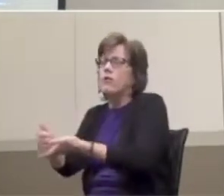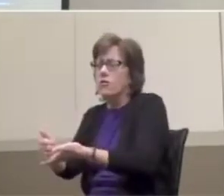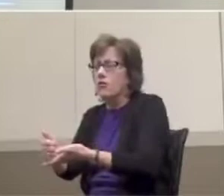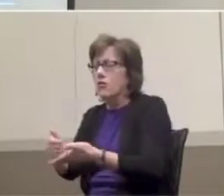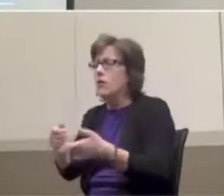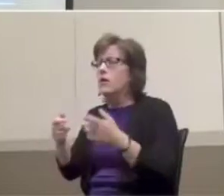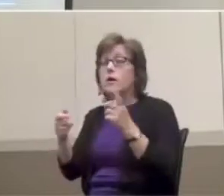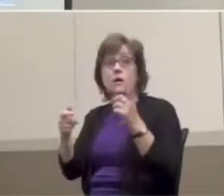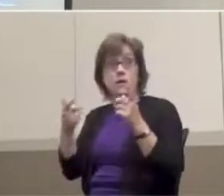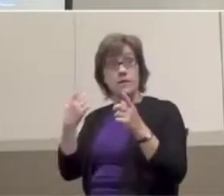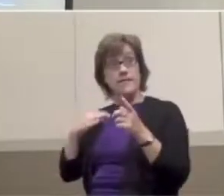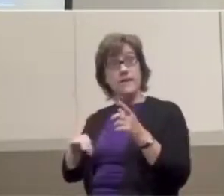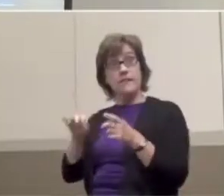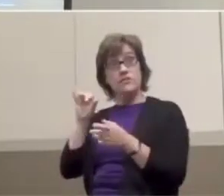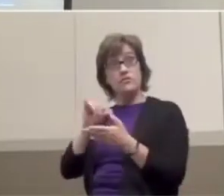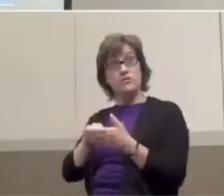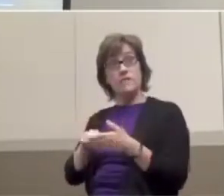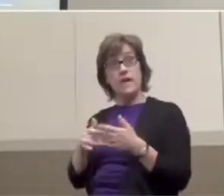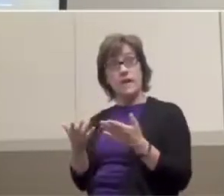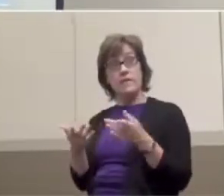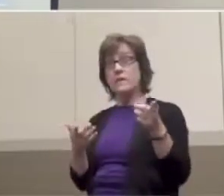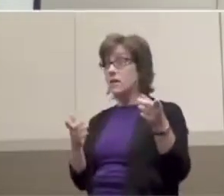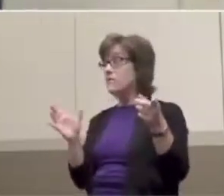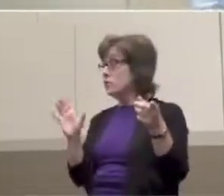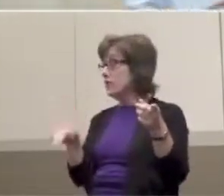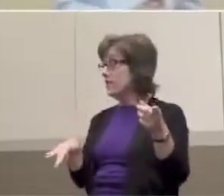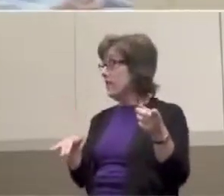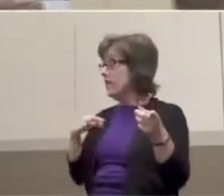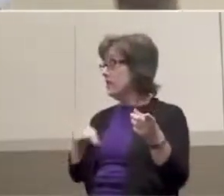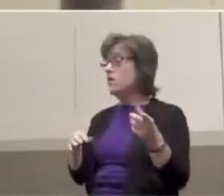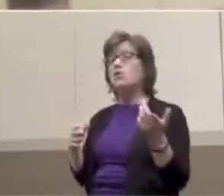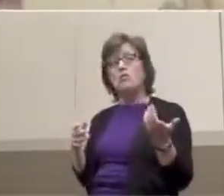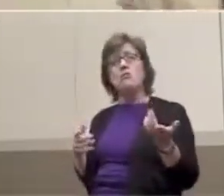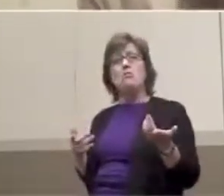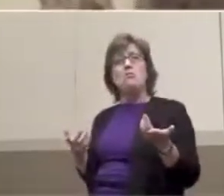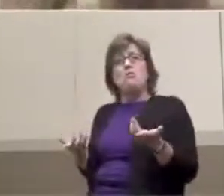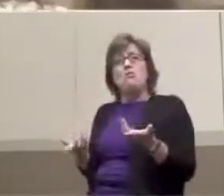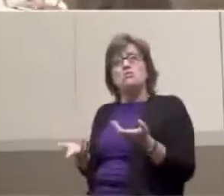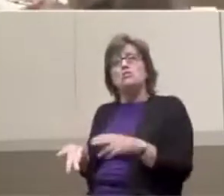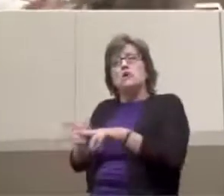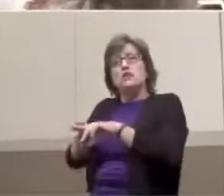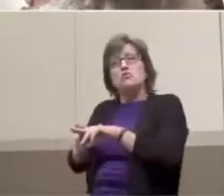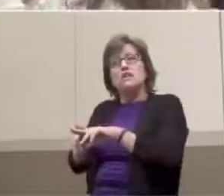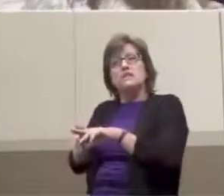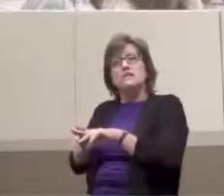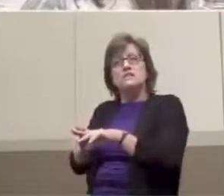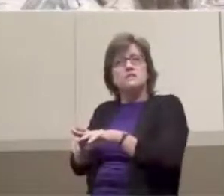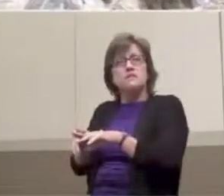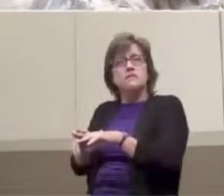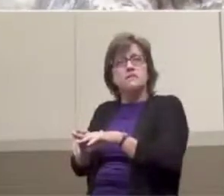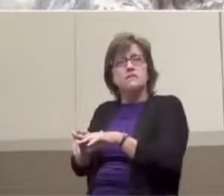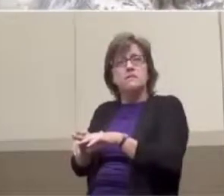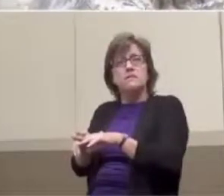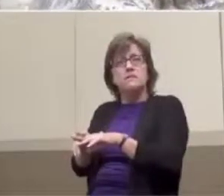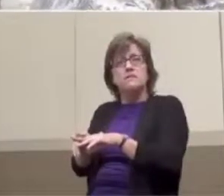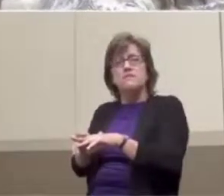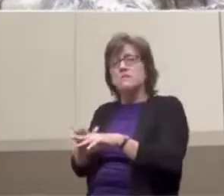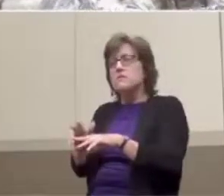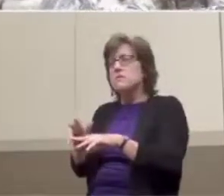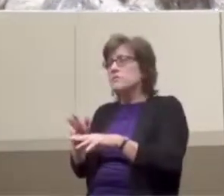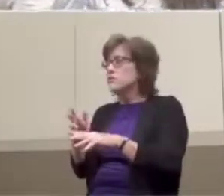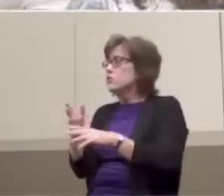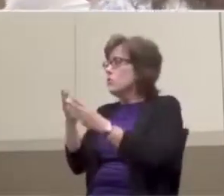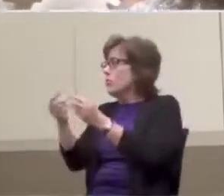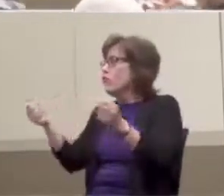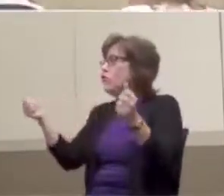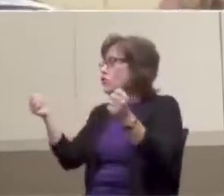that? Doing that? Yeah. To increase to curb some of the opposition behavior.